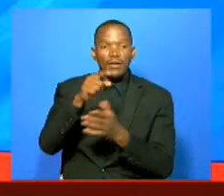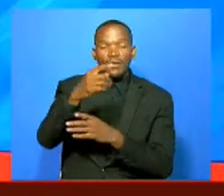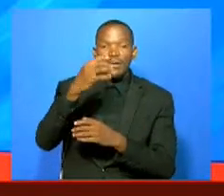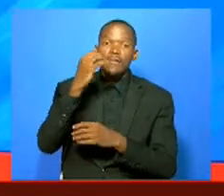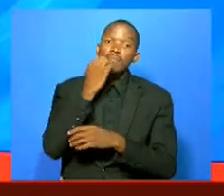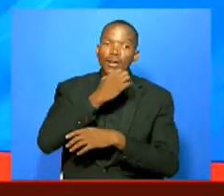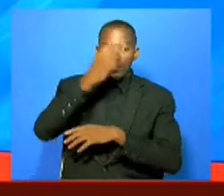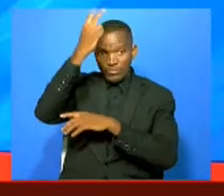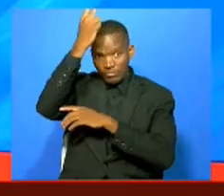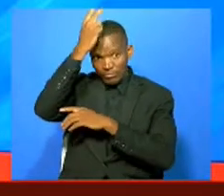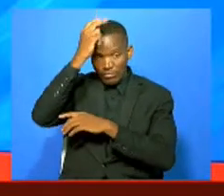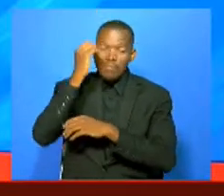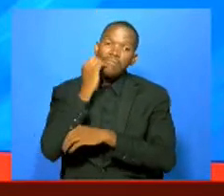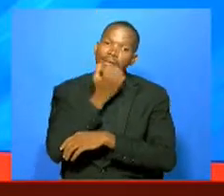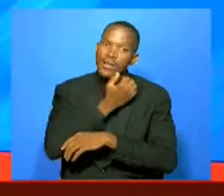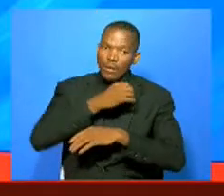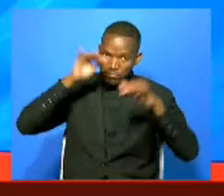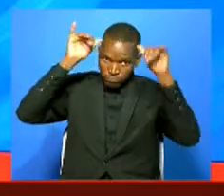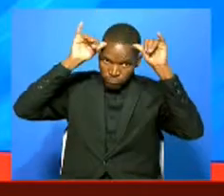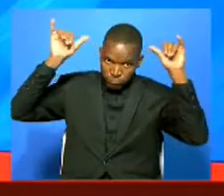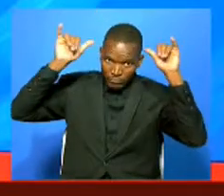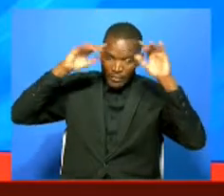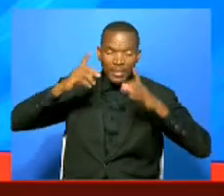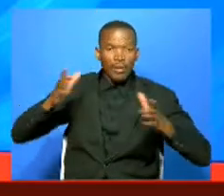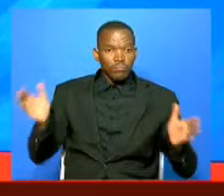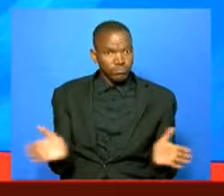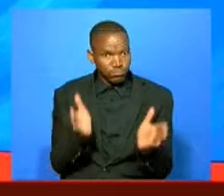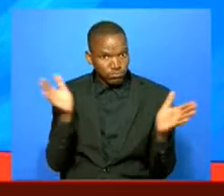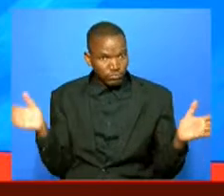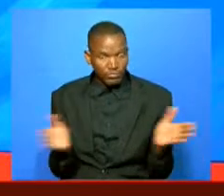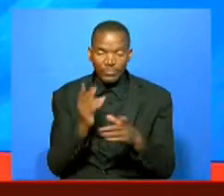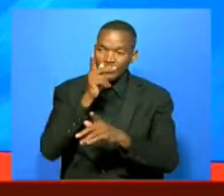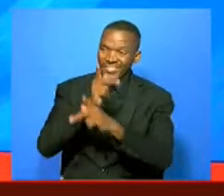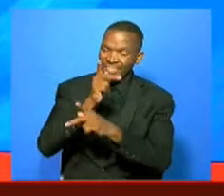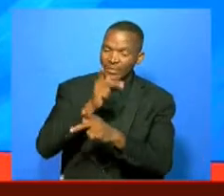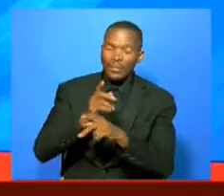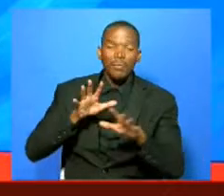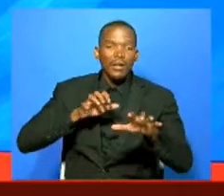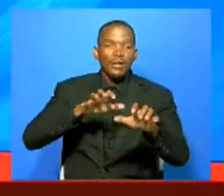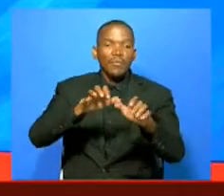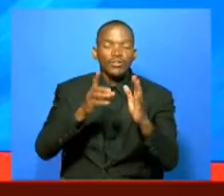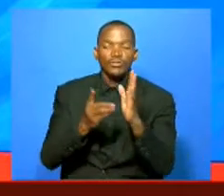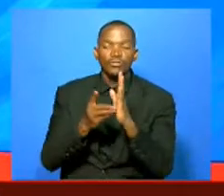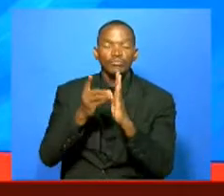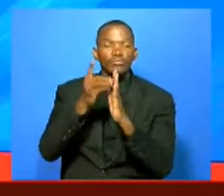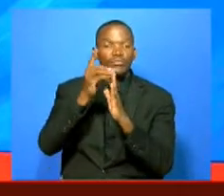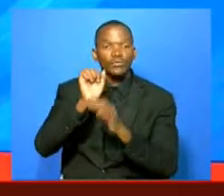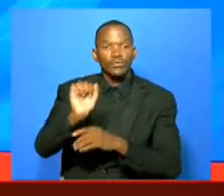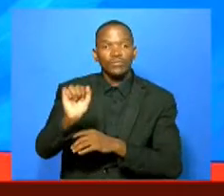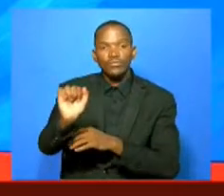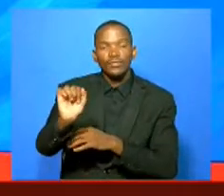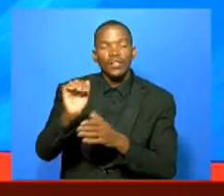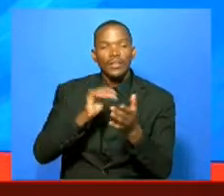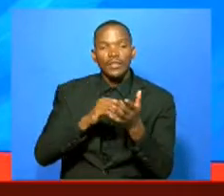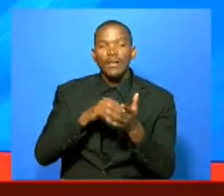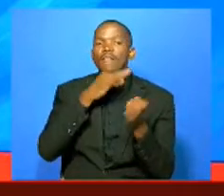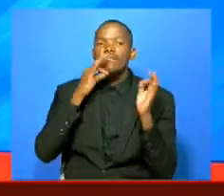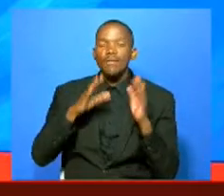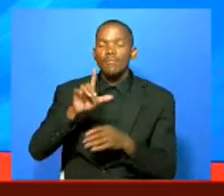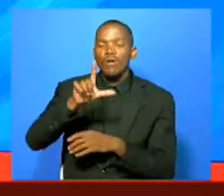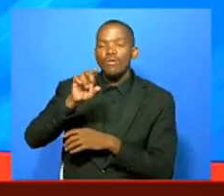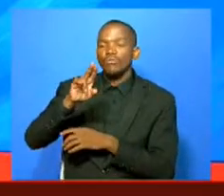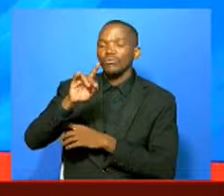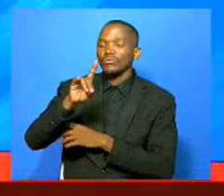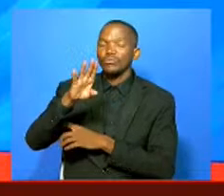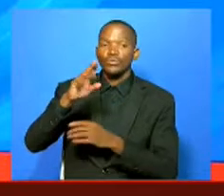4 seo e le tsela ya go leka go ba tiisa mooko mo thuong le go thusa go tokafatsa boleng jwa leruo la bone. Kamela Plasi eo ya lobu